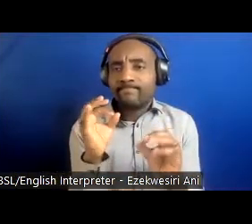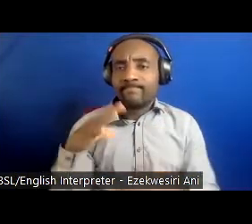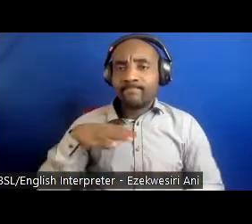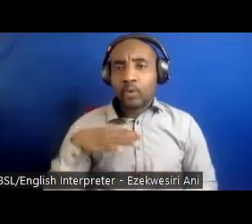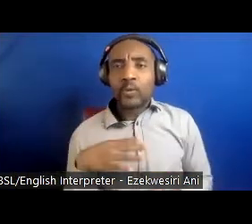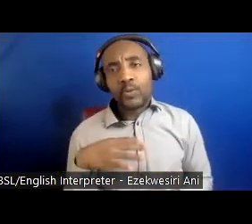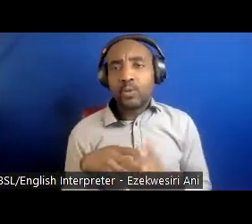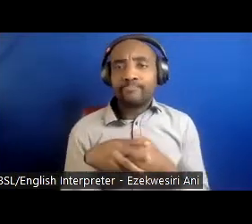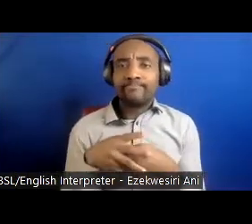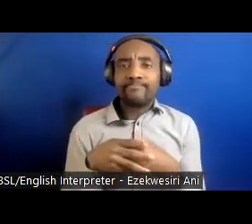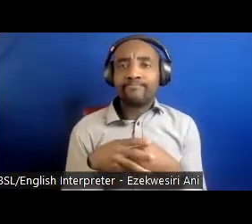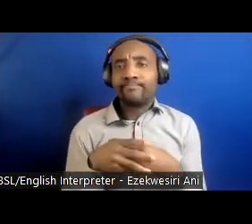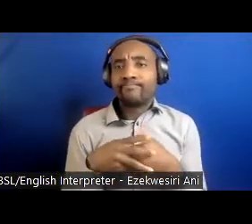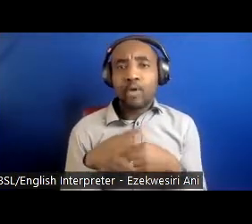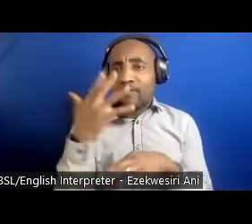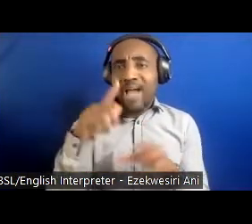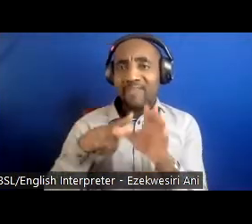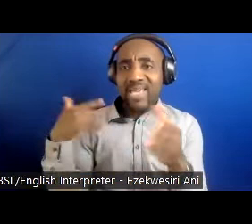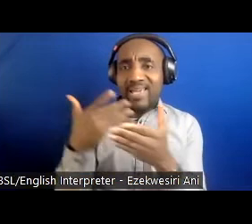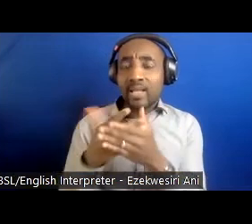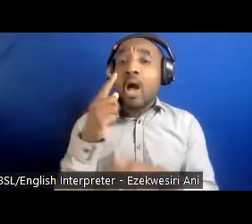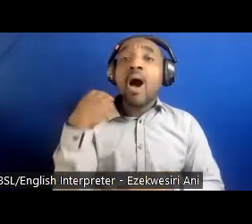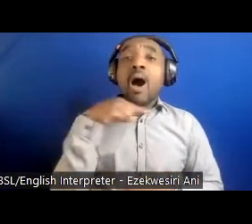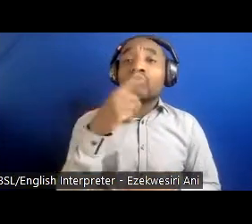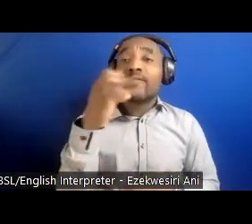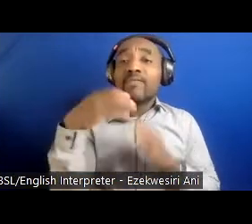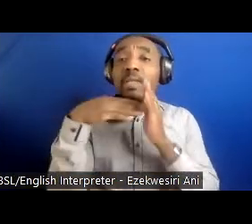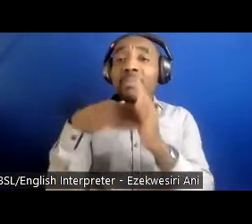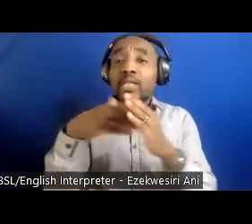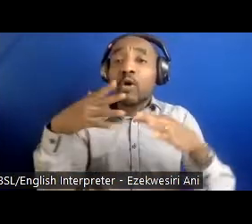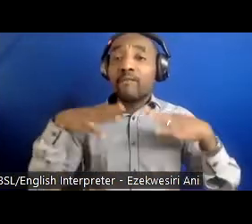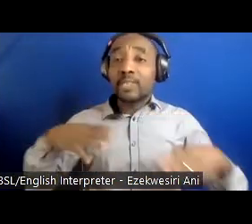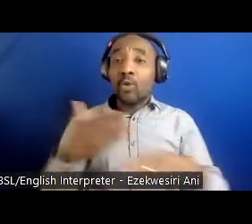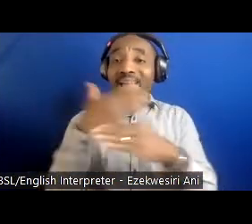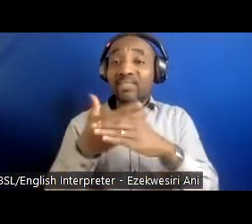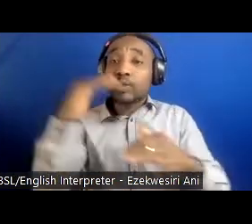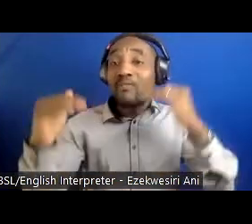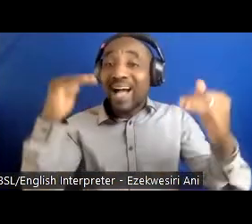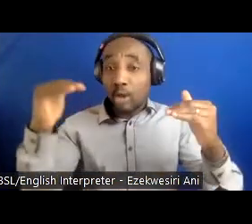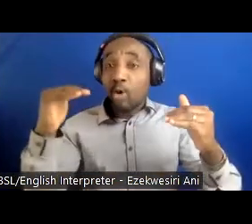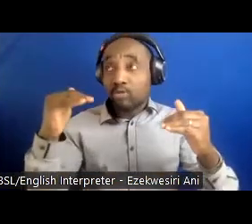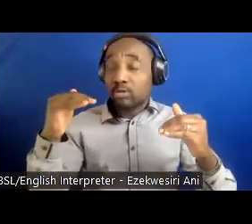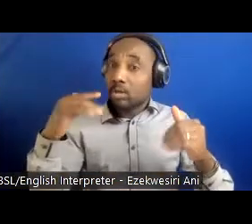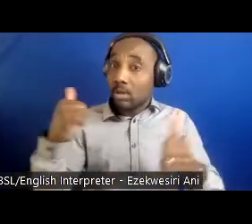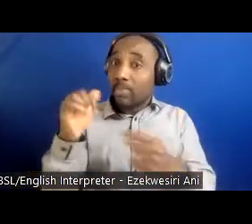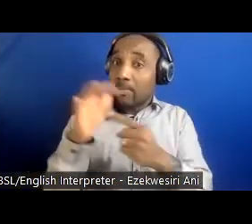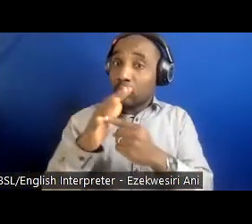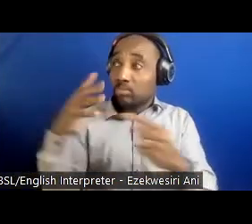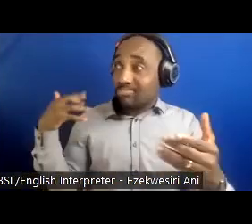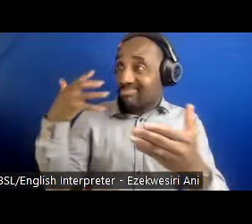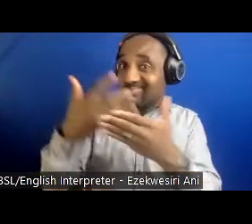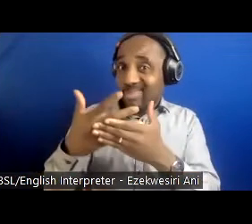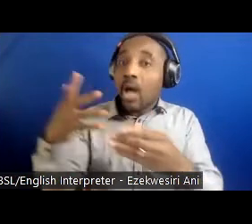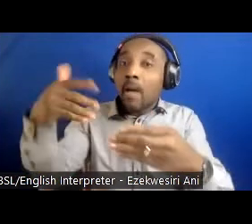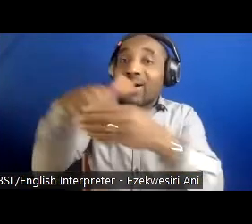least 150 minutes of physical activity per week of adults. Largely, the figures have not increased in terms of participation